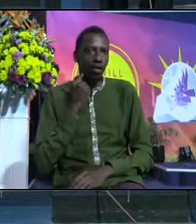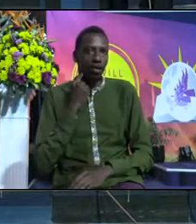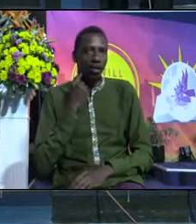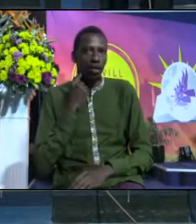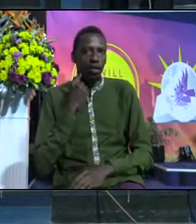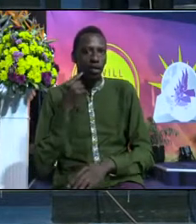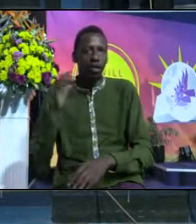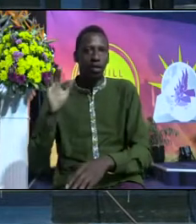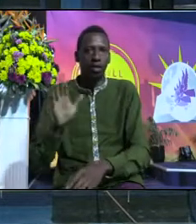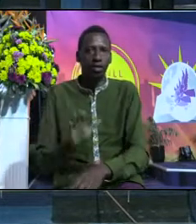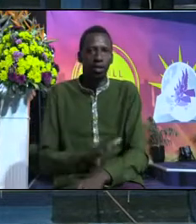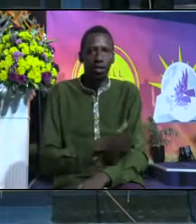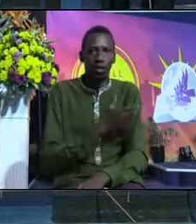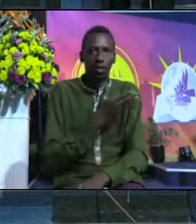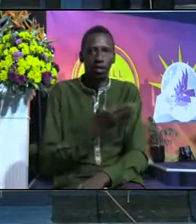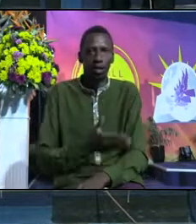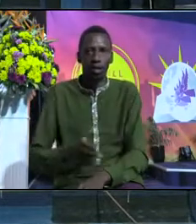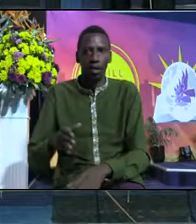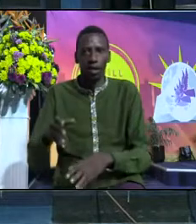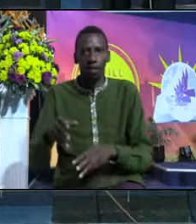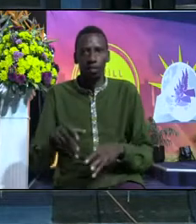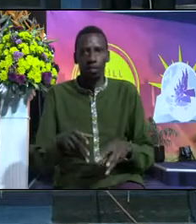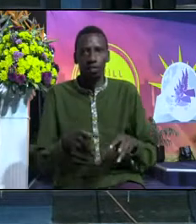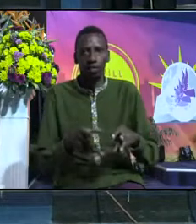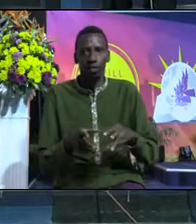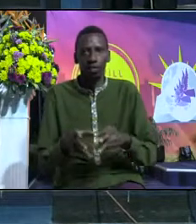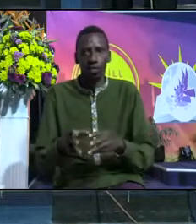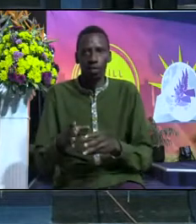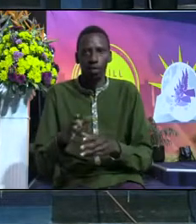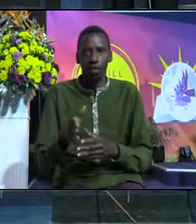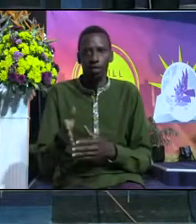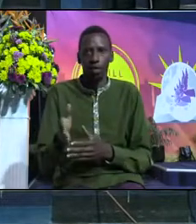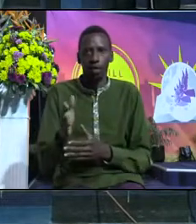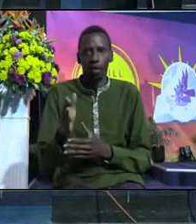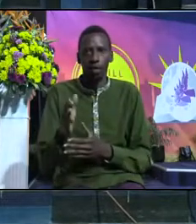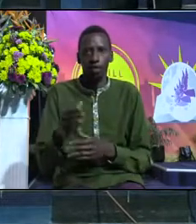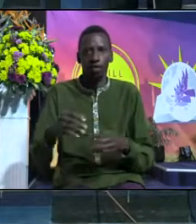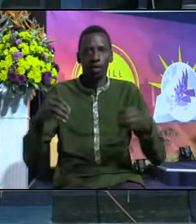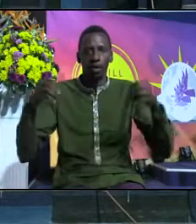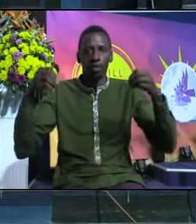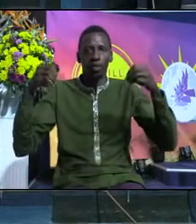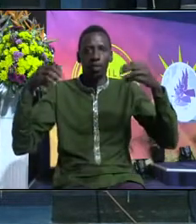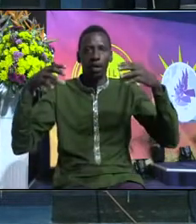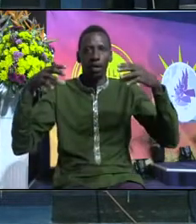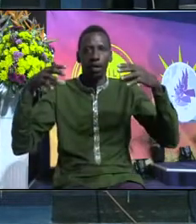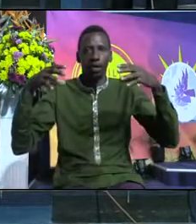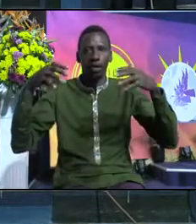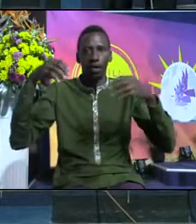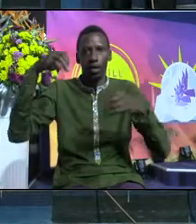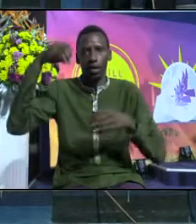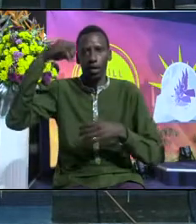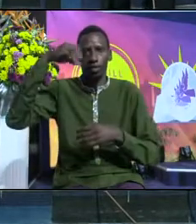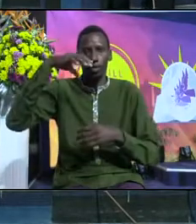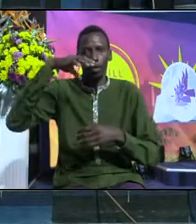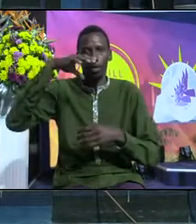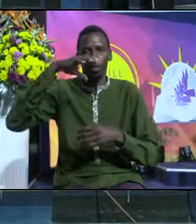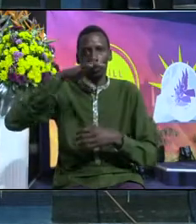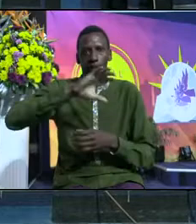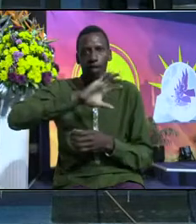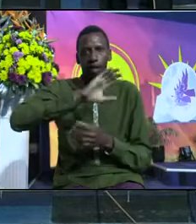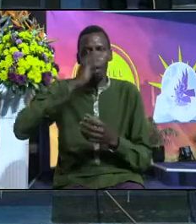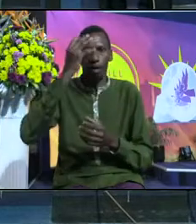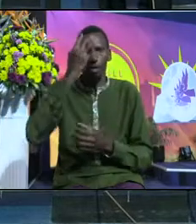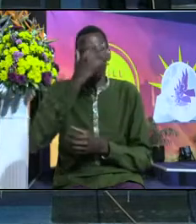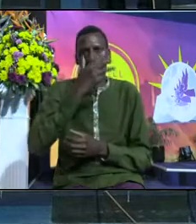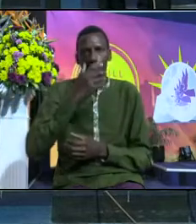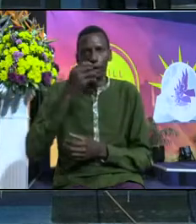by. Sweeter sings the brooklet. Brighter beams the azure sky. Brighter